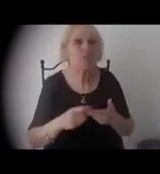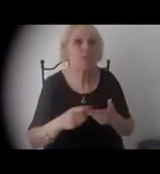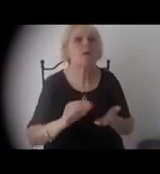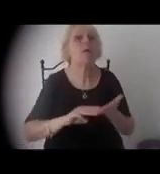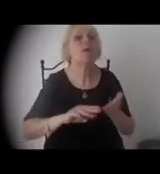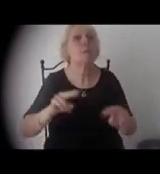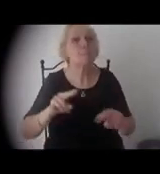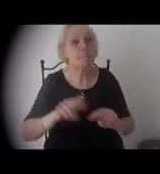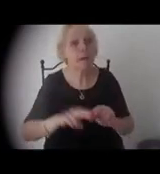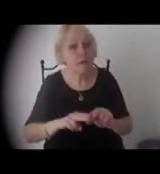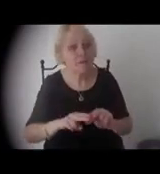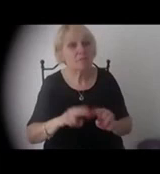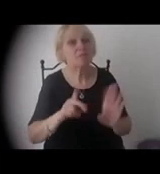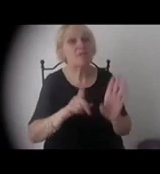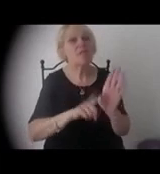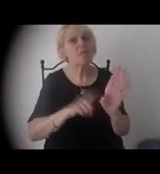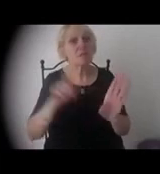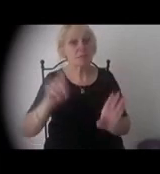young people, and so on.